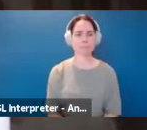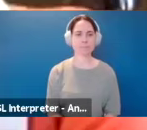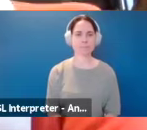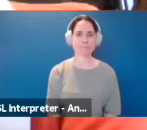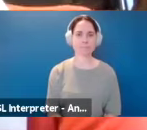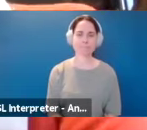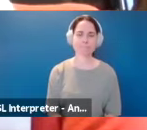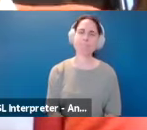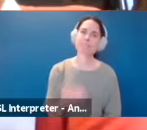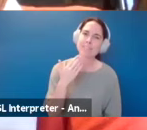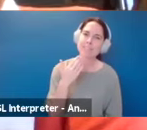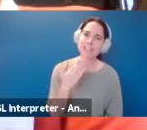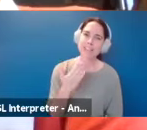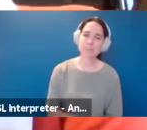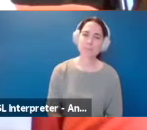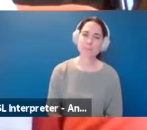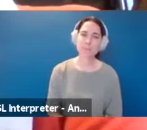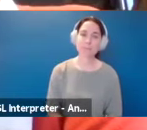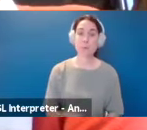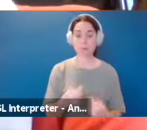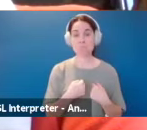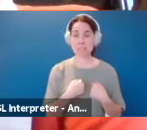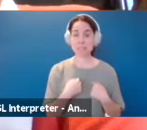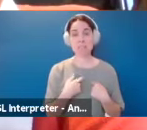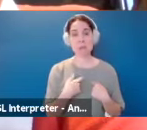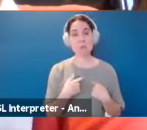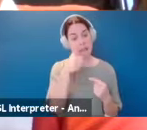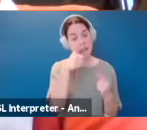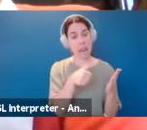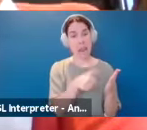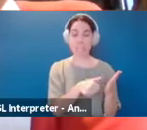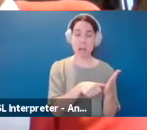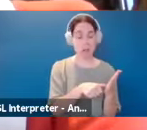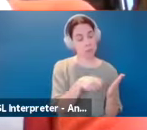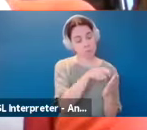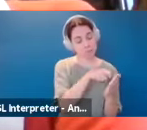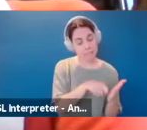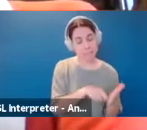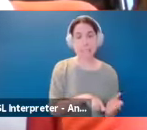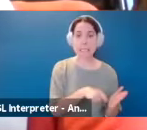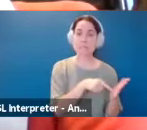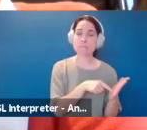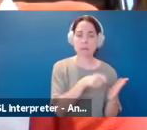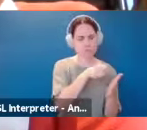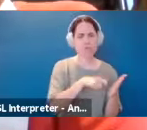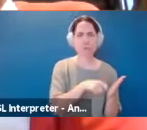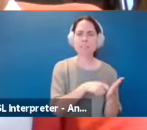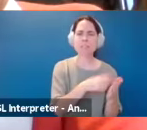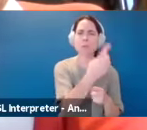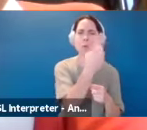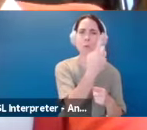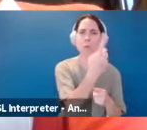Well, when I was writing one of my letters to the Order, the way I put it was that it's hard